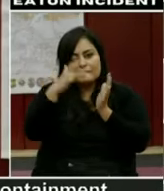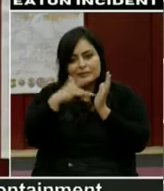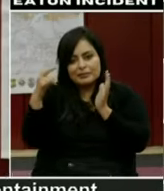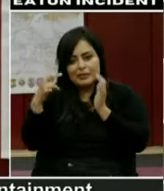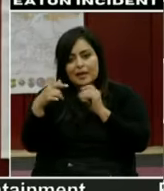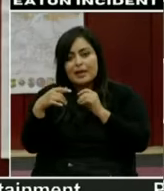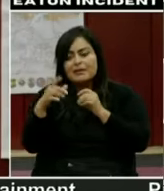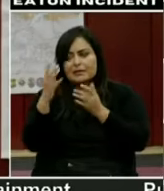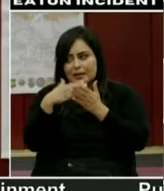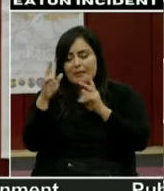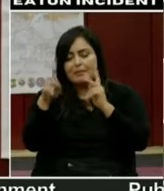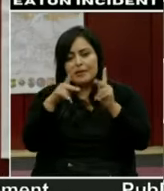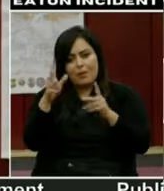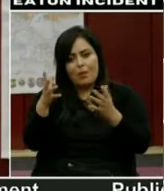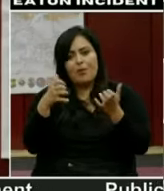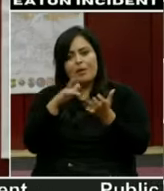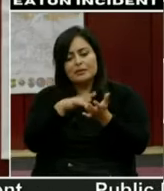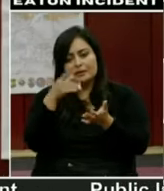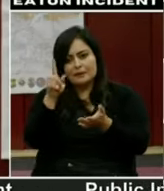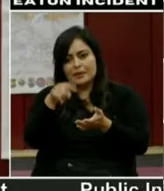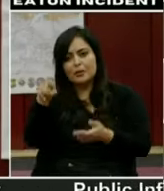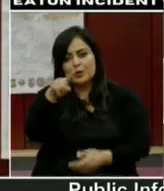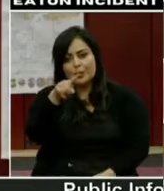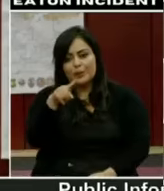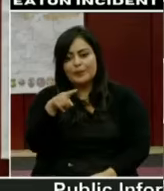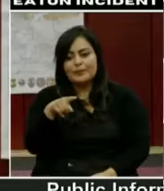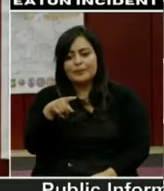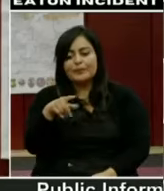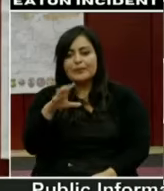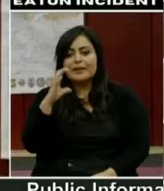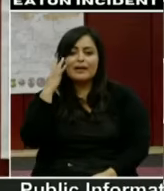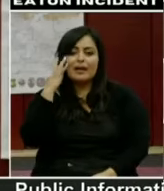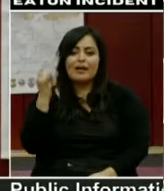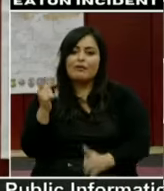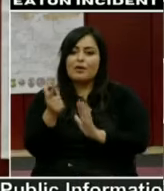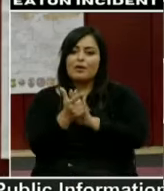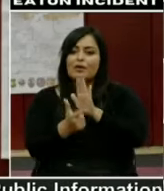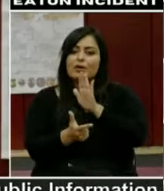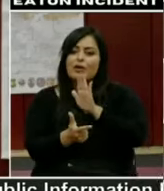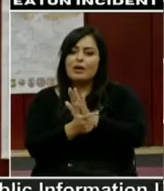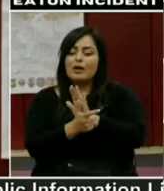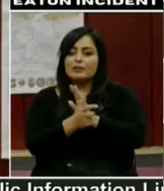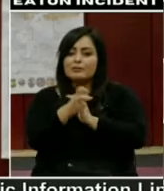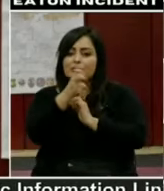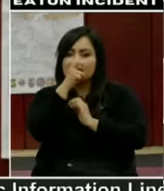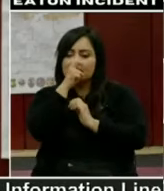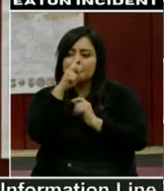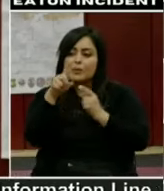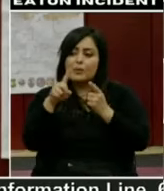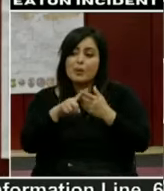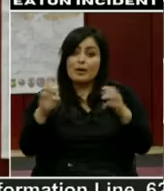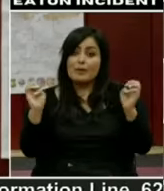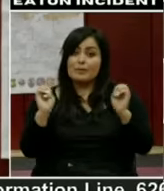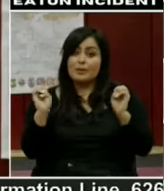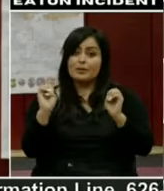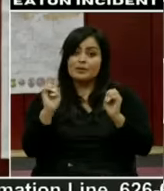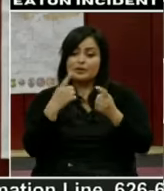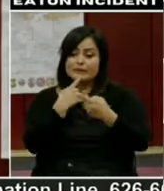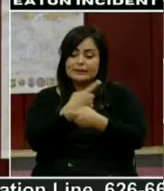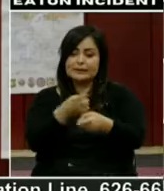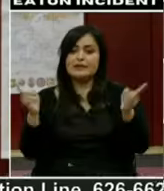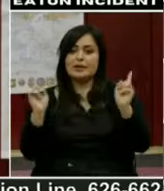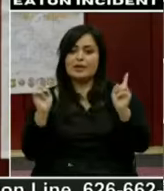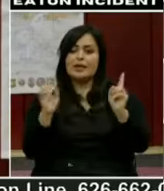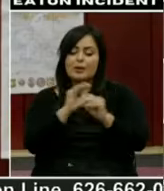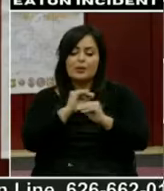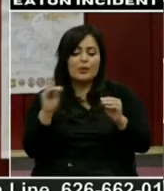take advantage of you. But I want to let you know that California law is such that once an emergency is declared,